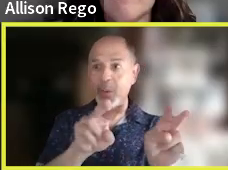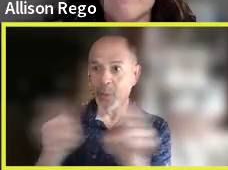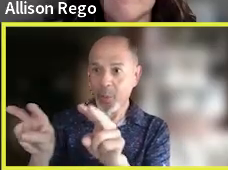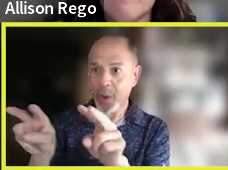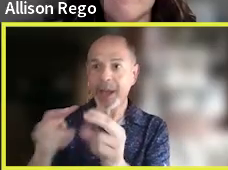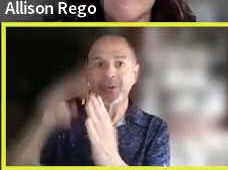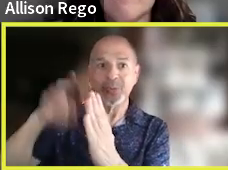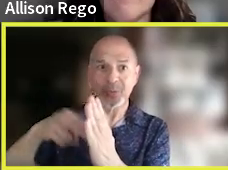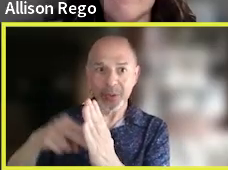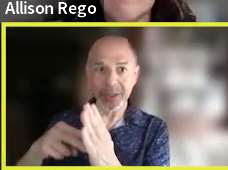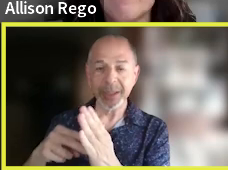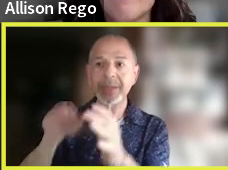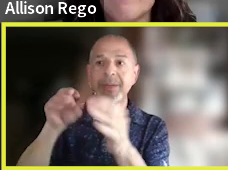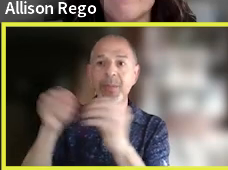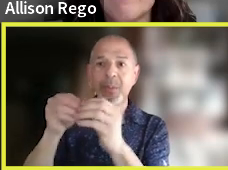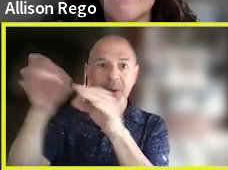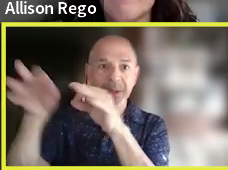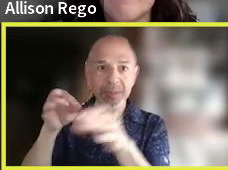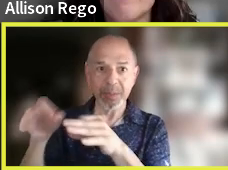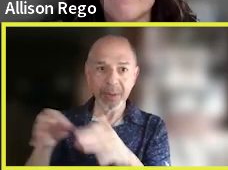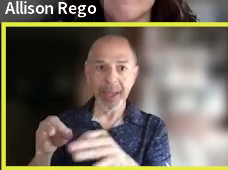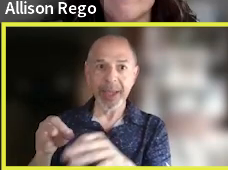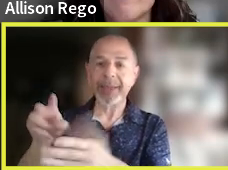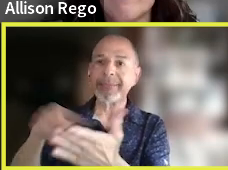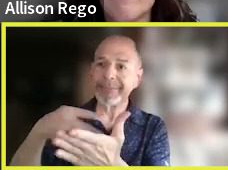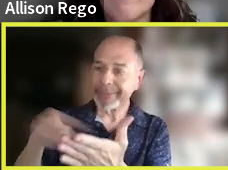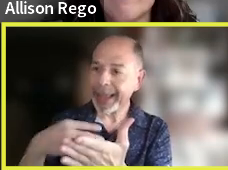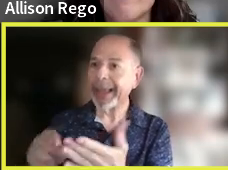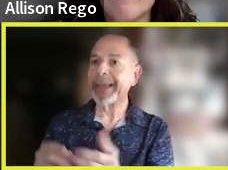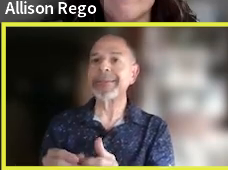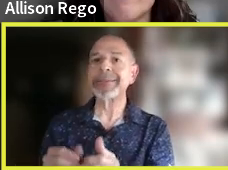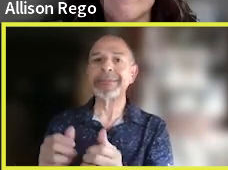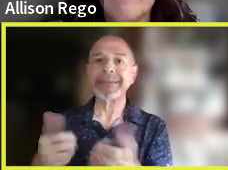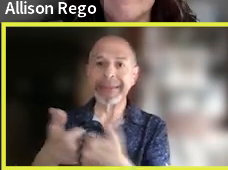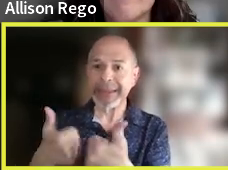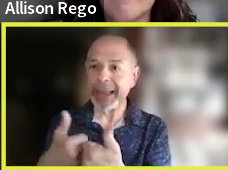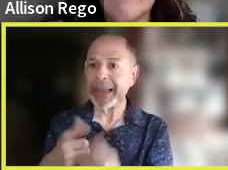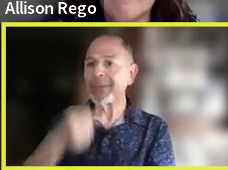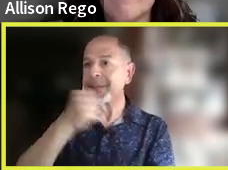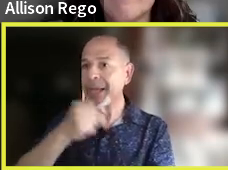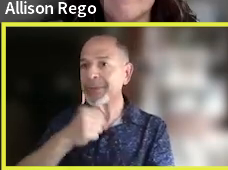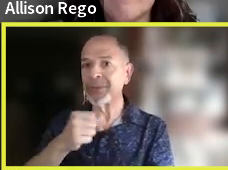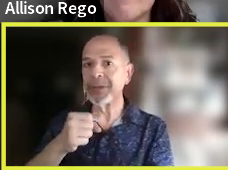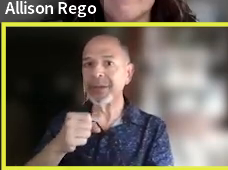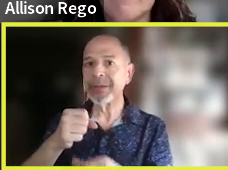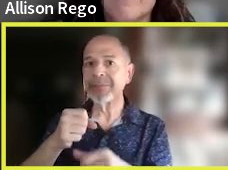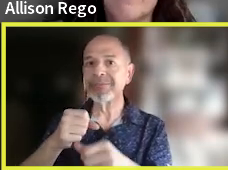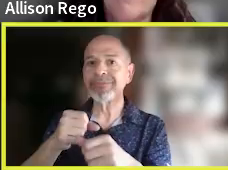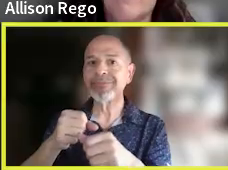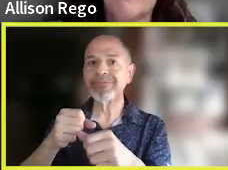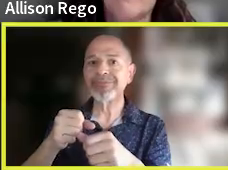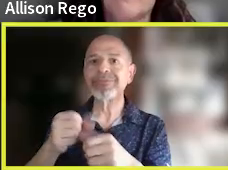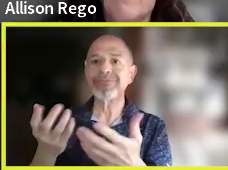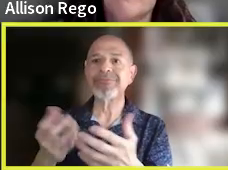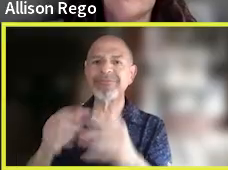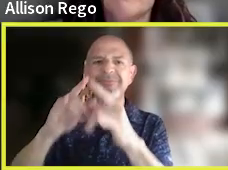the setup and what's happened with the snacks and the dance. It's fun. It sounds like a lot of fun. So go check her out talking about it. Is